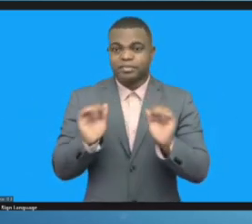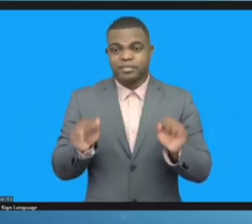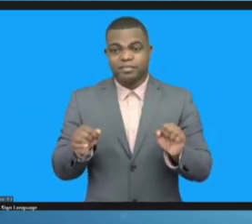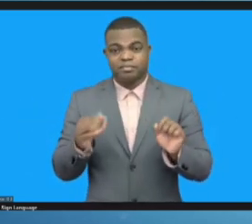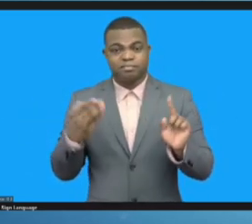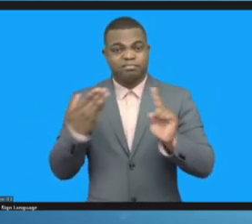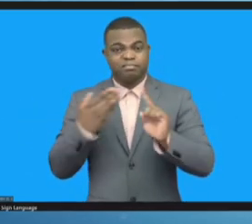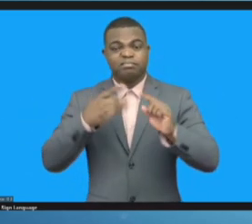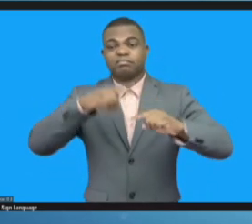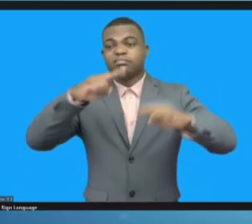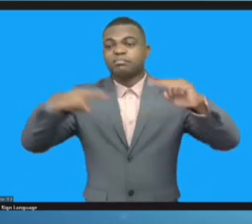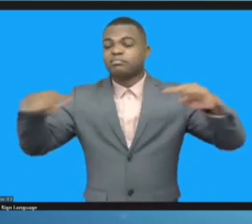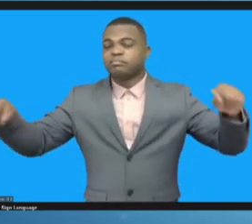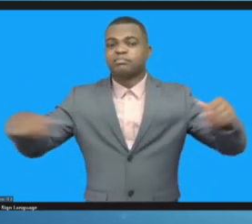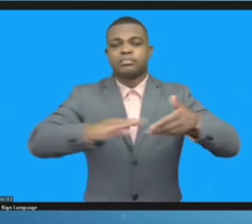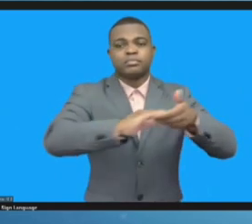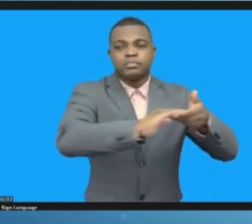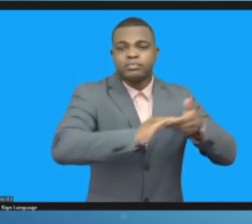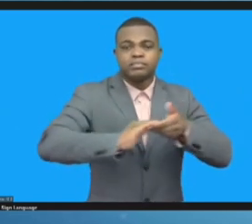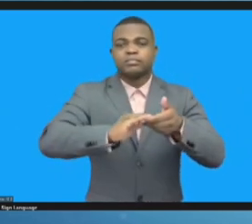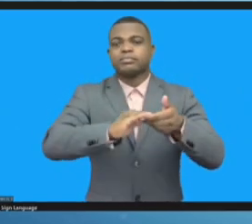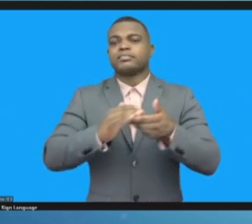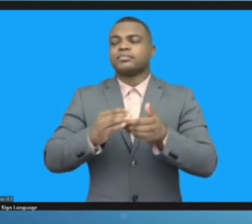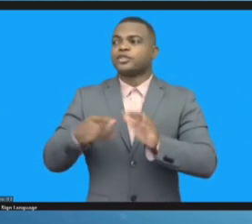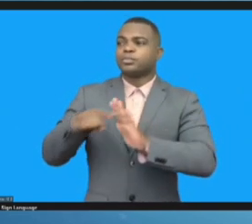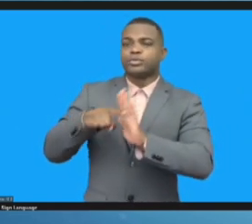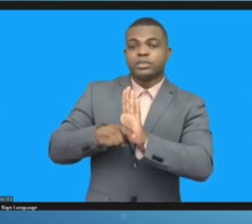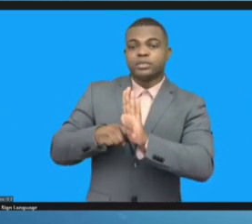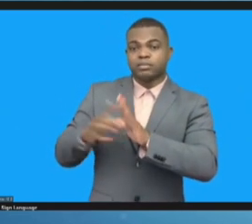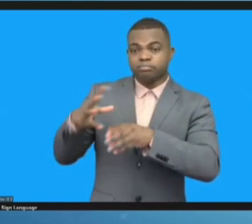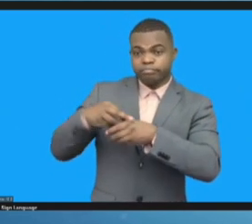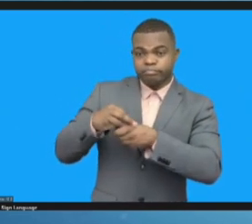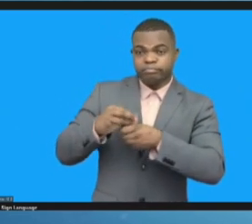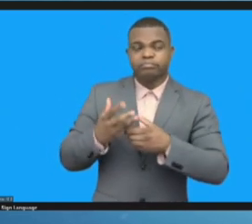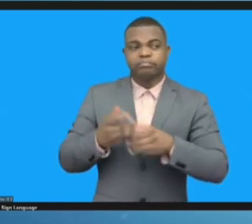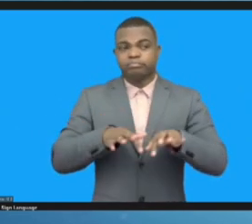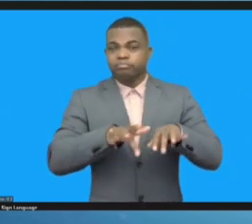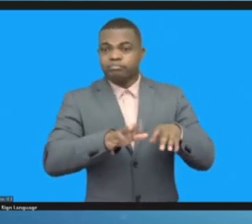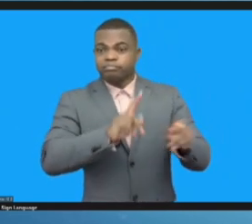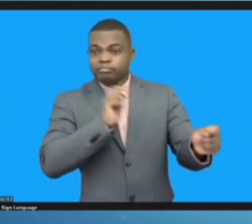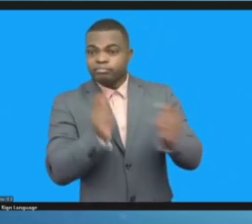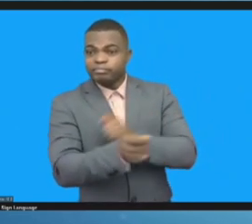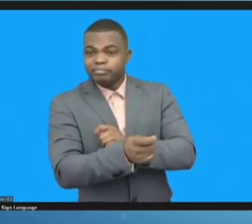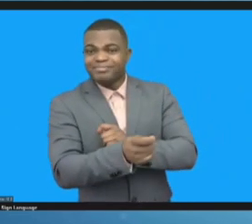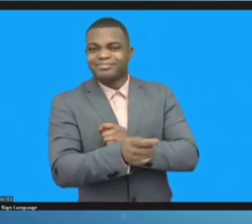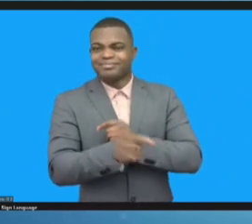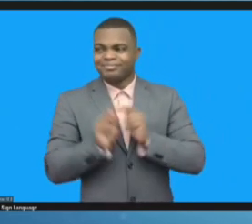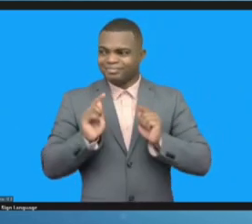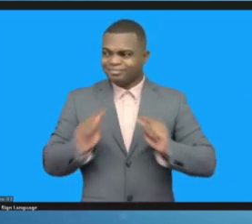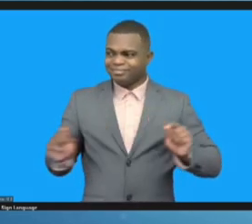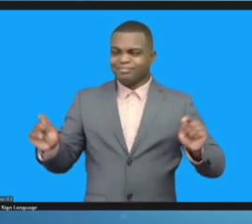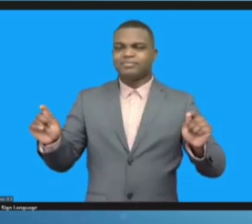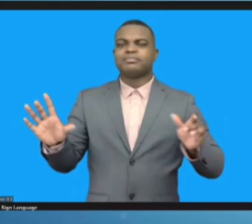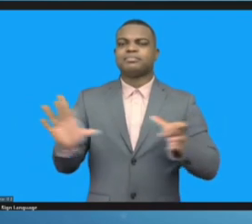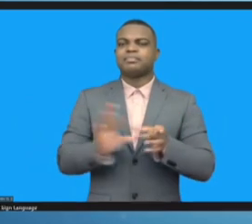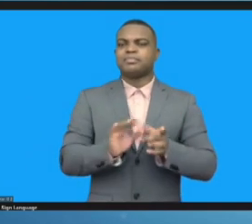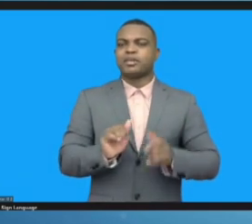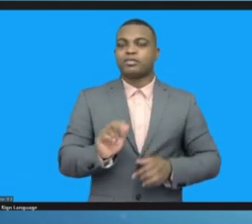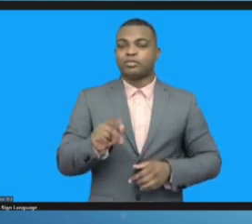on Single Digital Market. Governing data and protecting privacy through the development of the Africa Data Governance